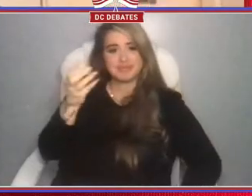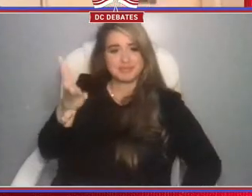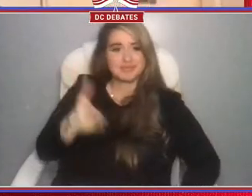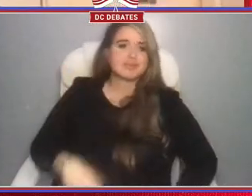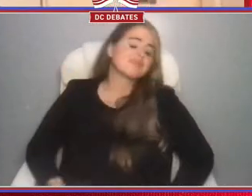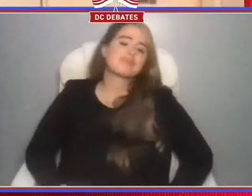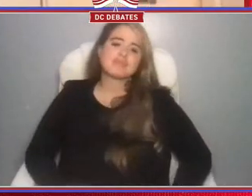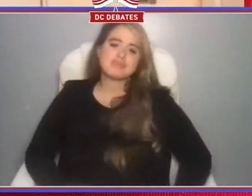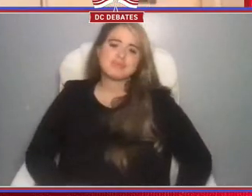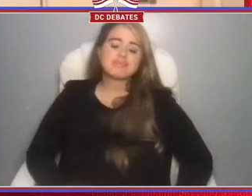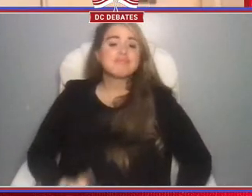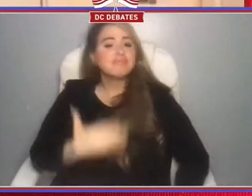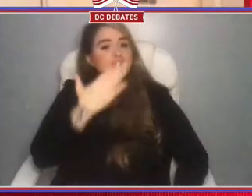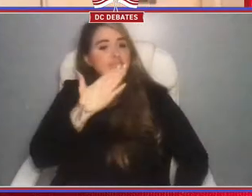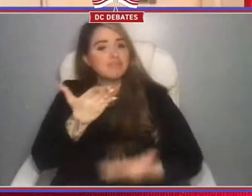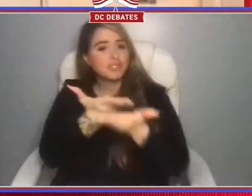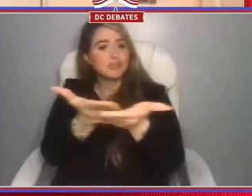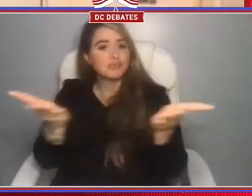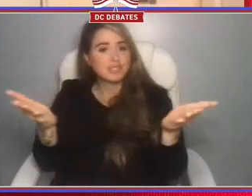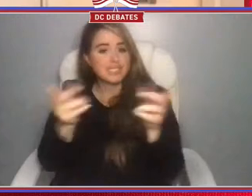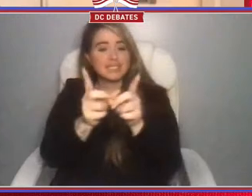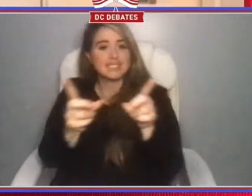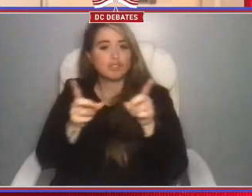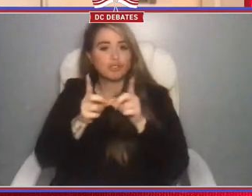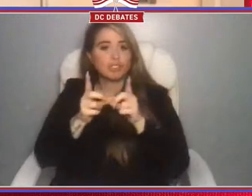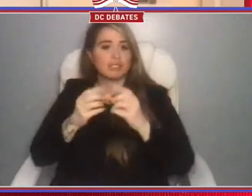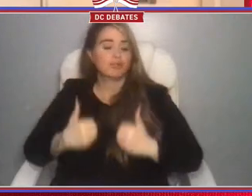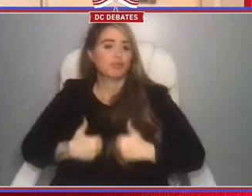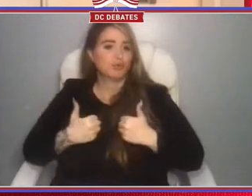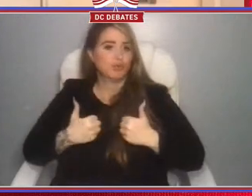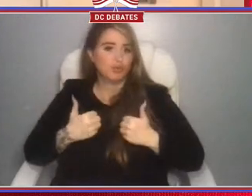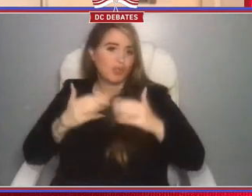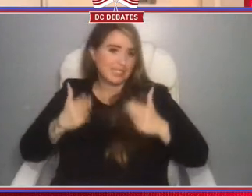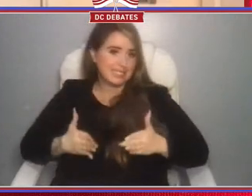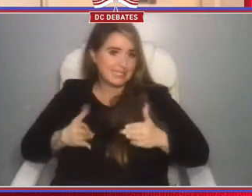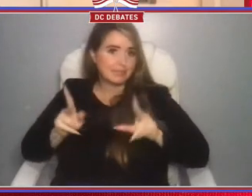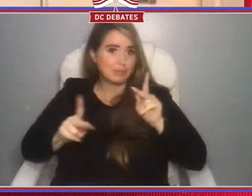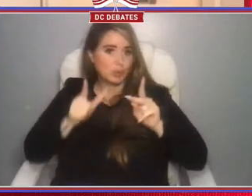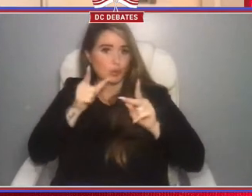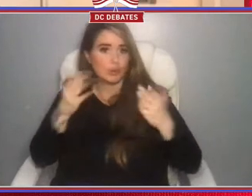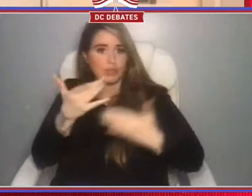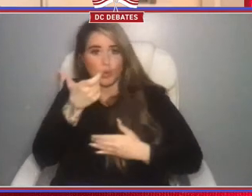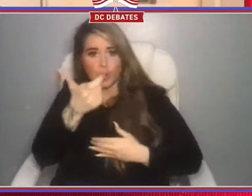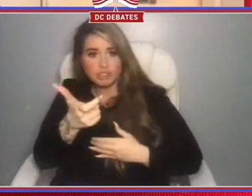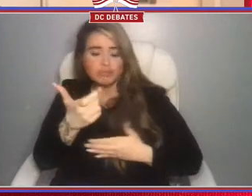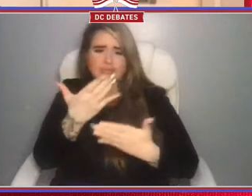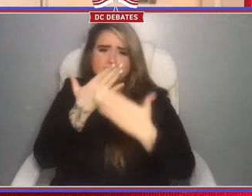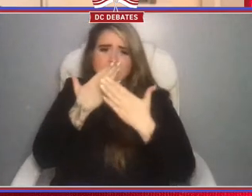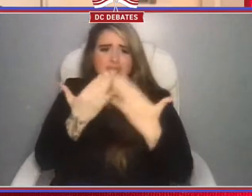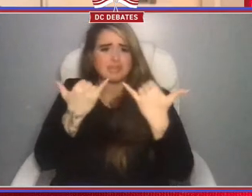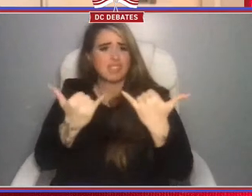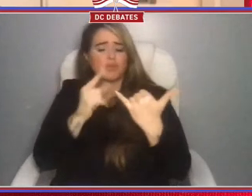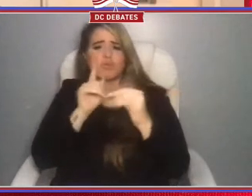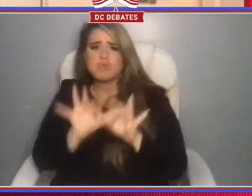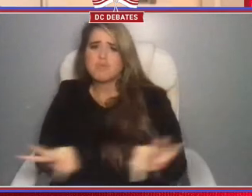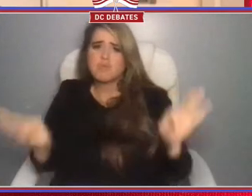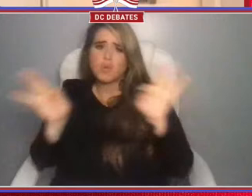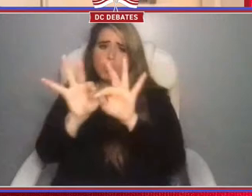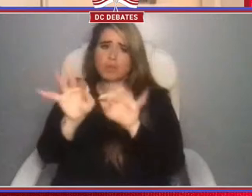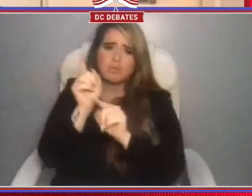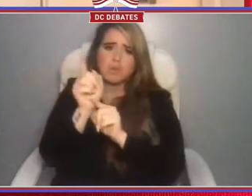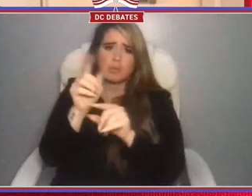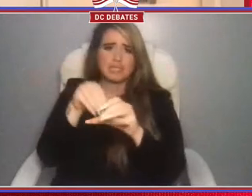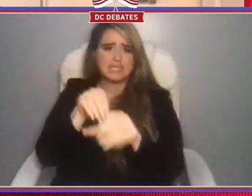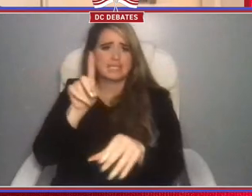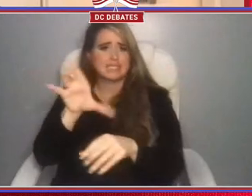Thank you to all the district residents watching this. And thank you. This is a very, very crucial time in DC's history. And that's why I'm